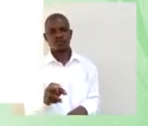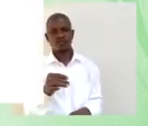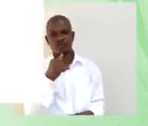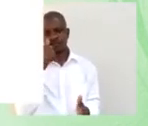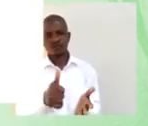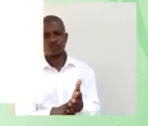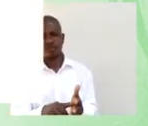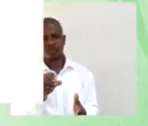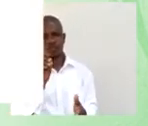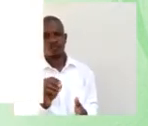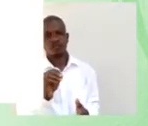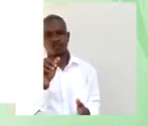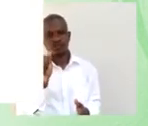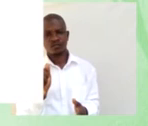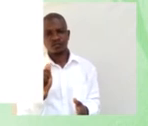S-O-A-R, letters